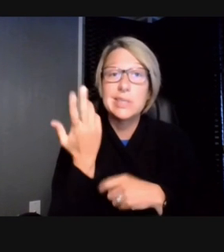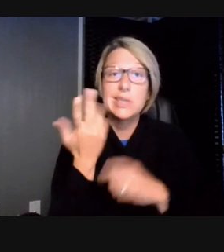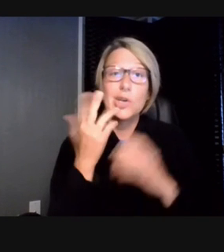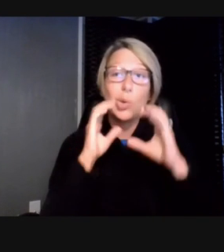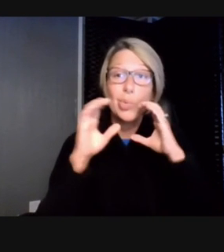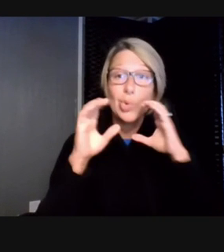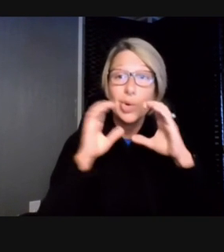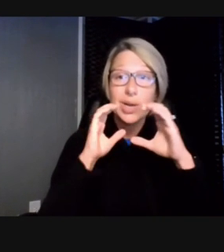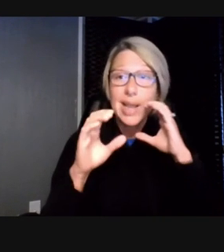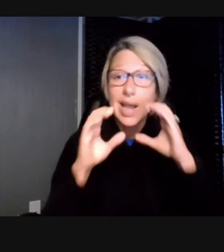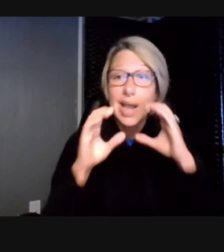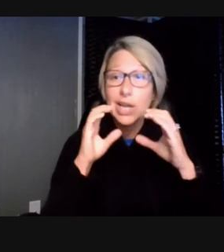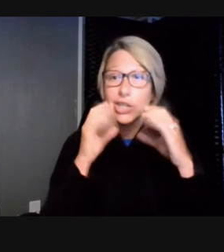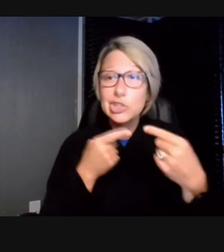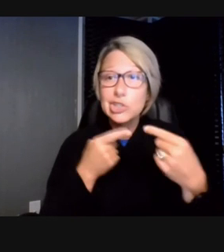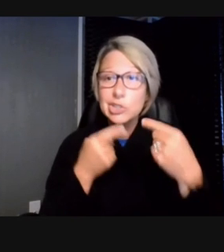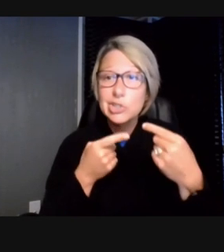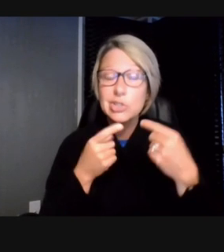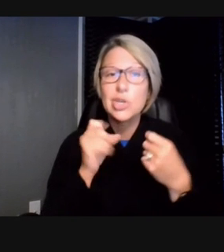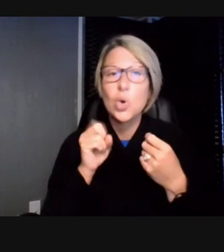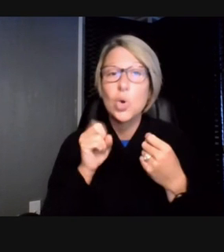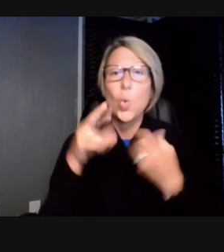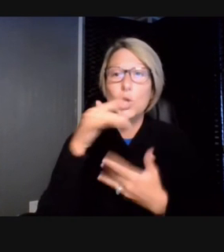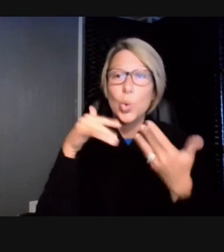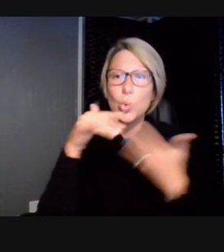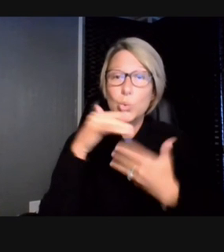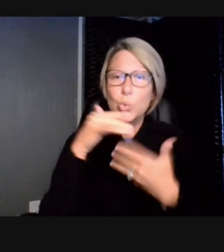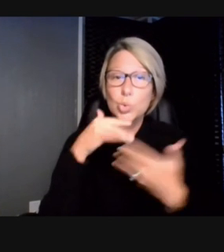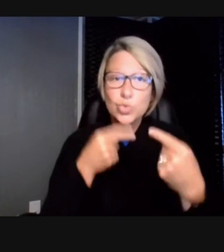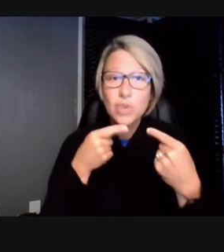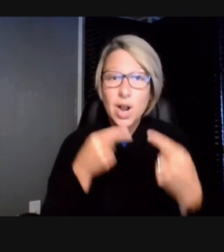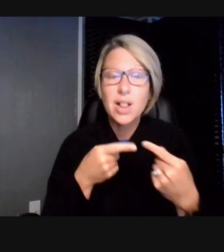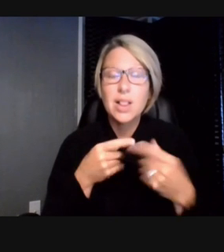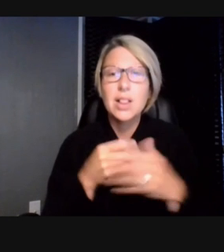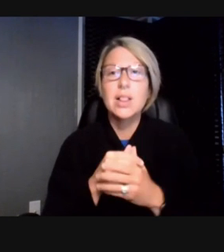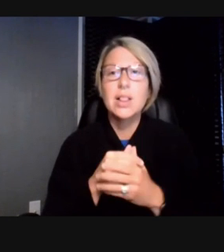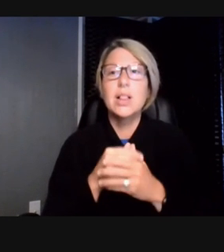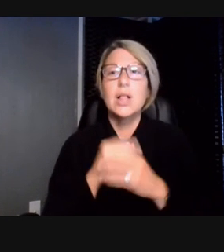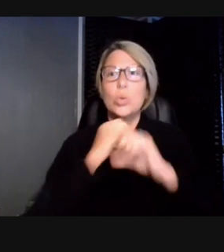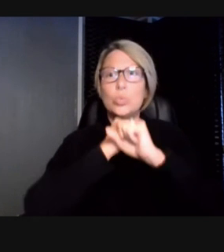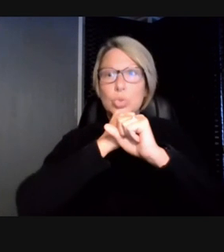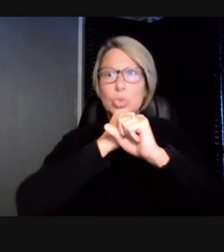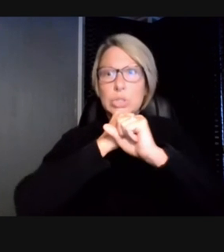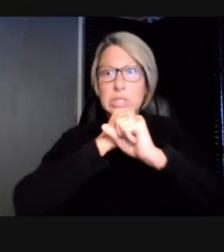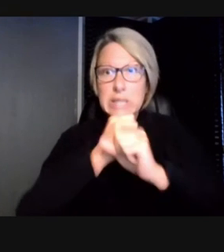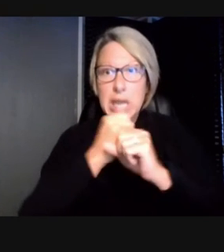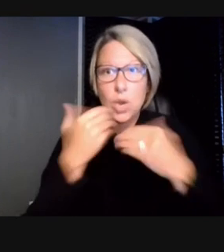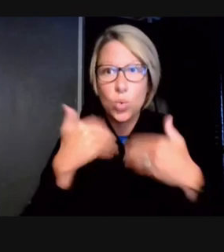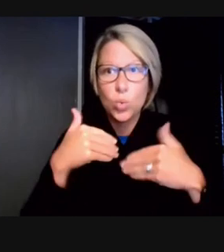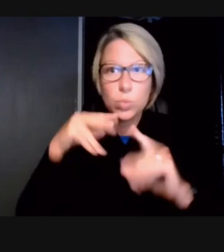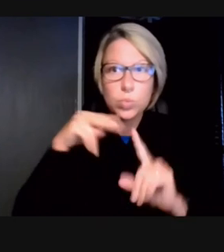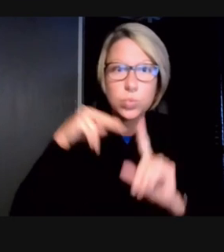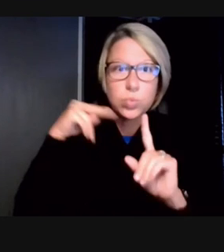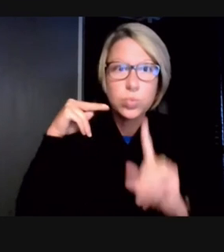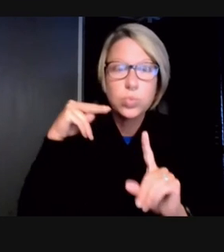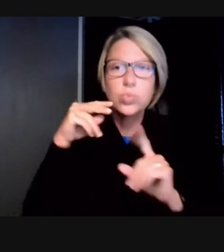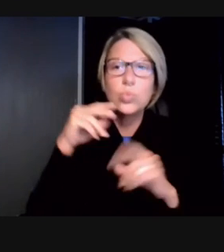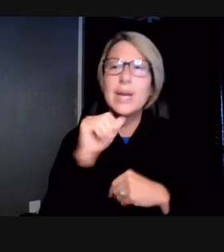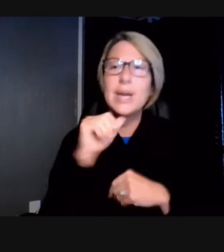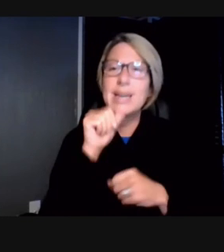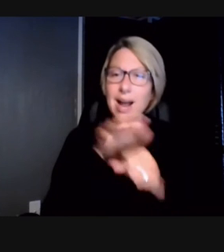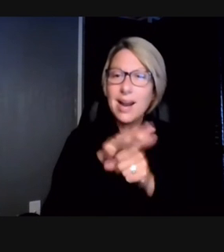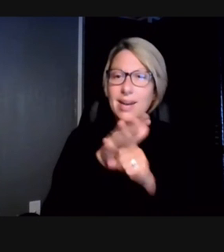social deficits, the overprotection, and what we do know, the lack of sexual education.